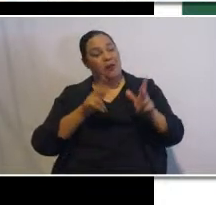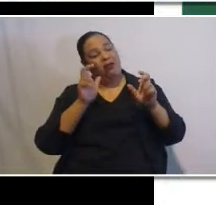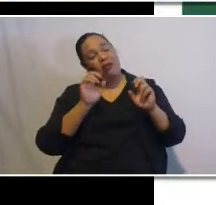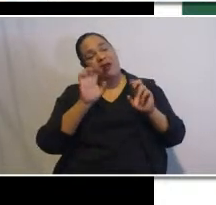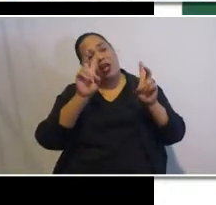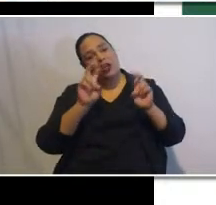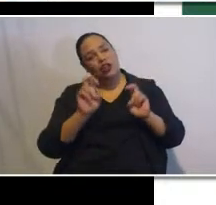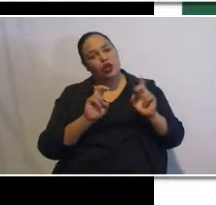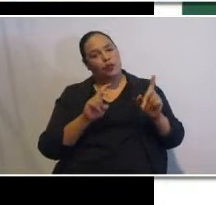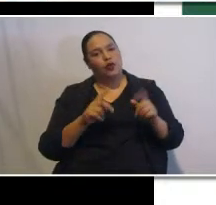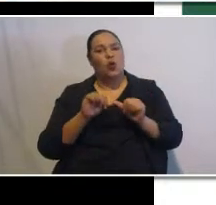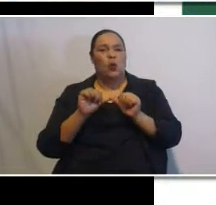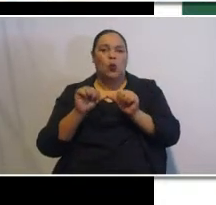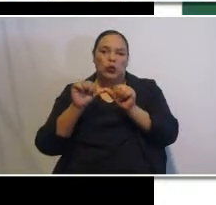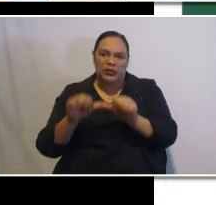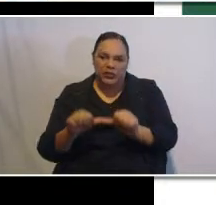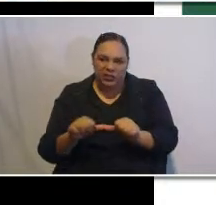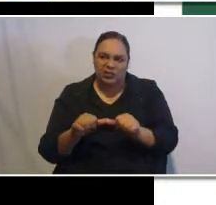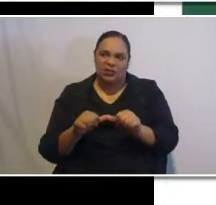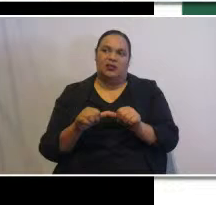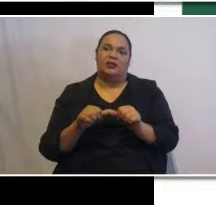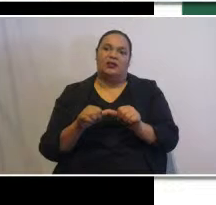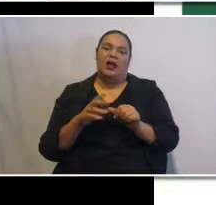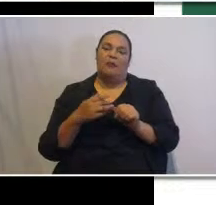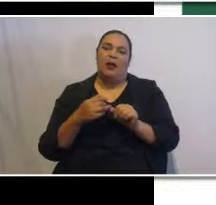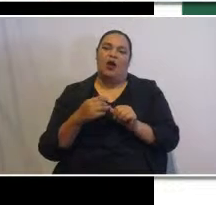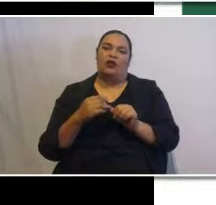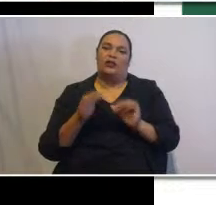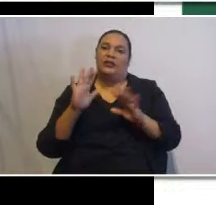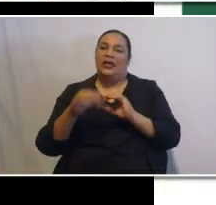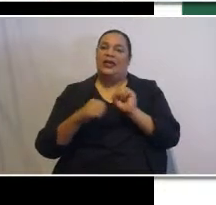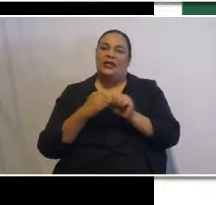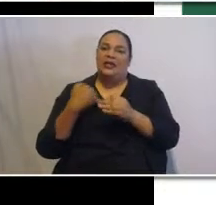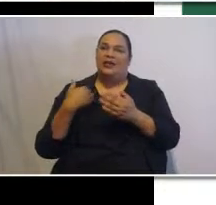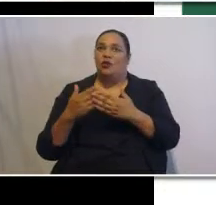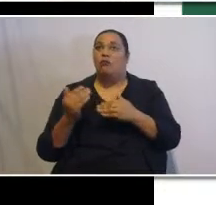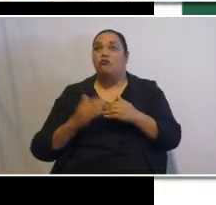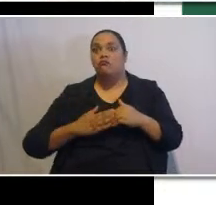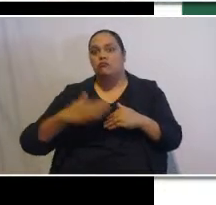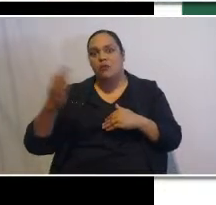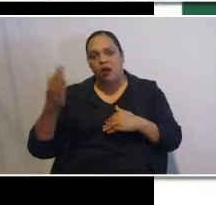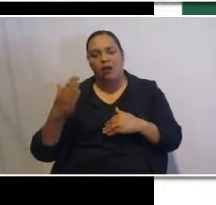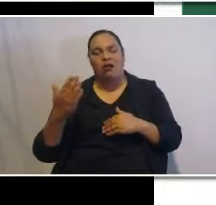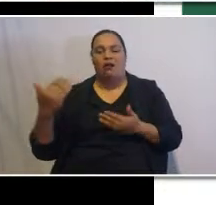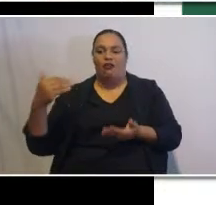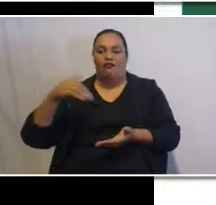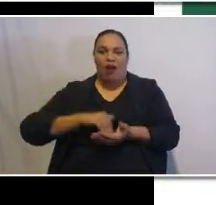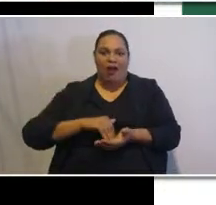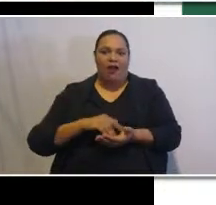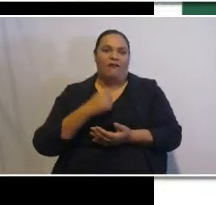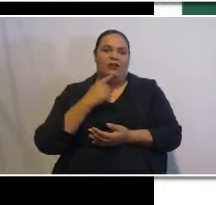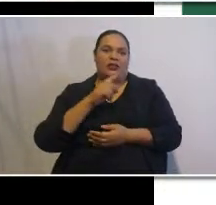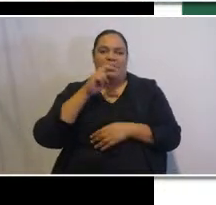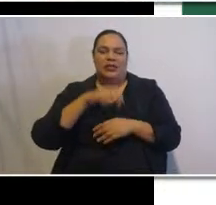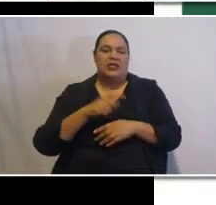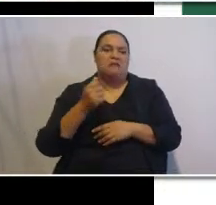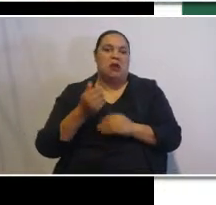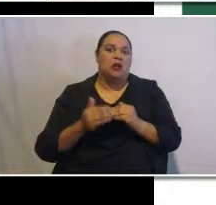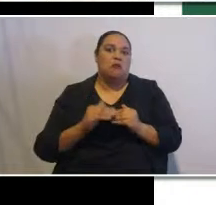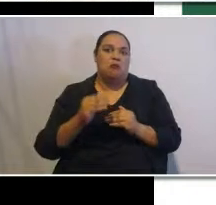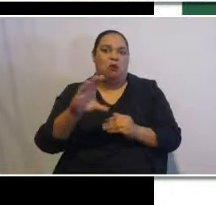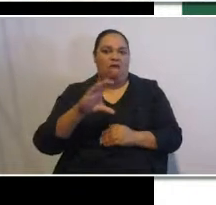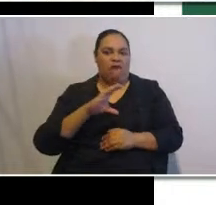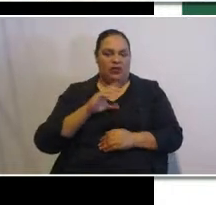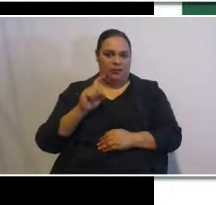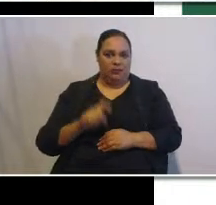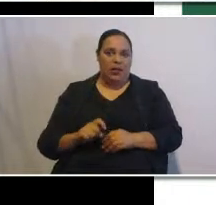Eskom consistently over a decade or more arrive and say they need more money,